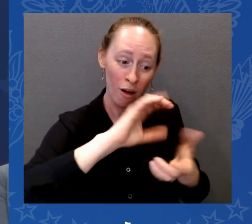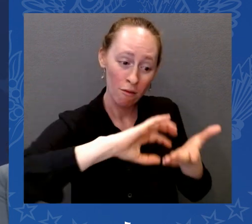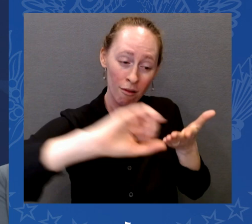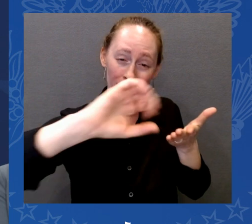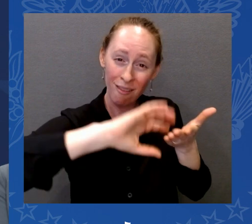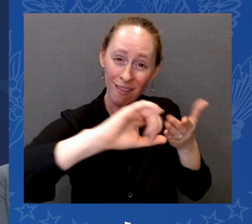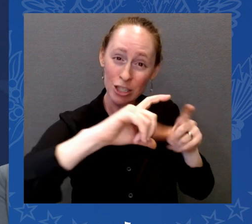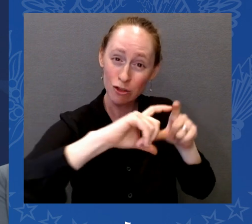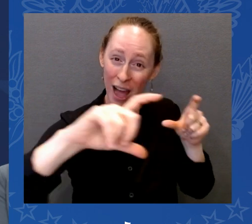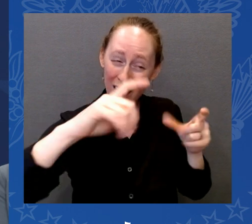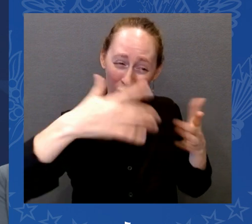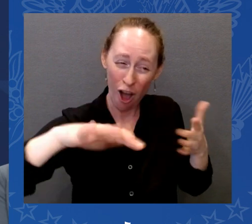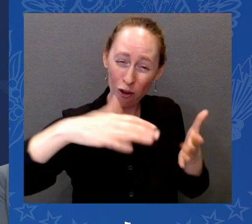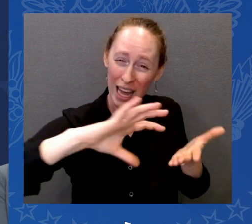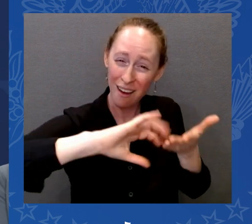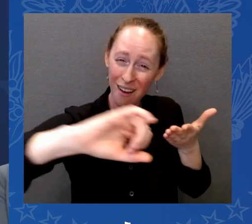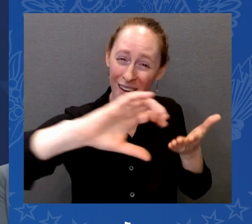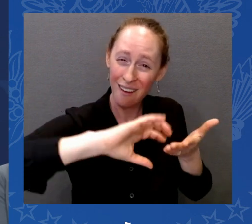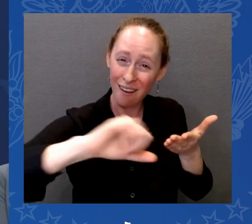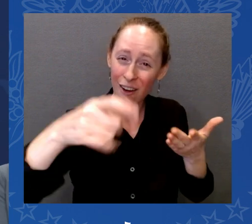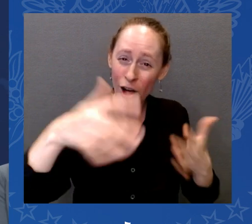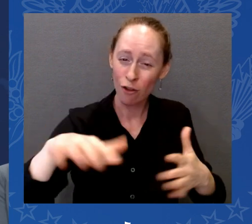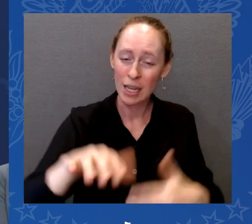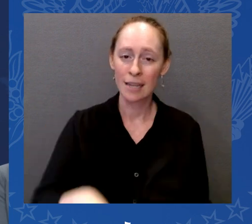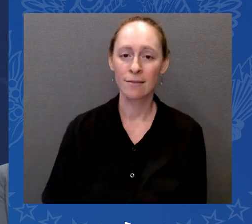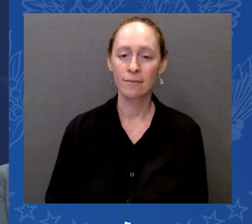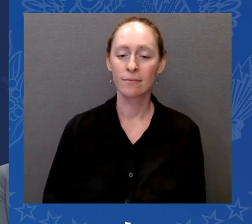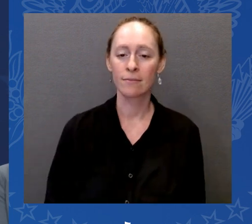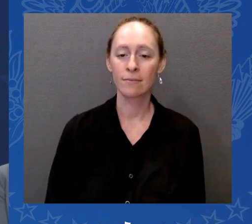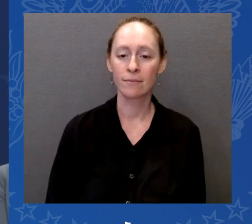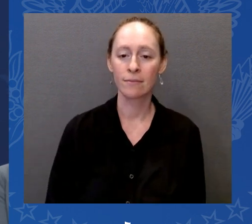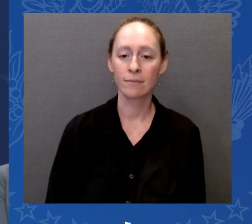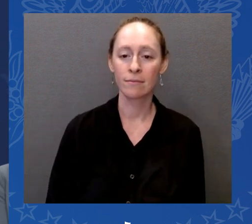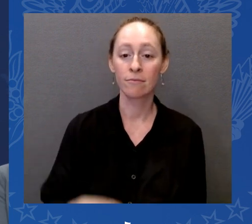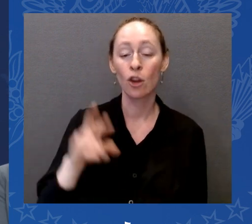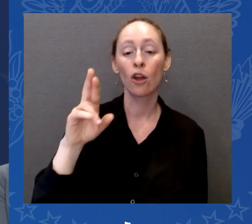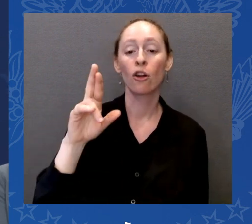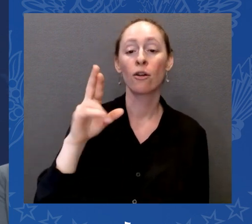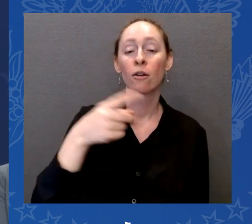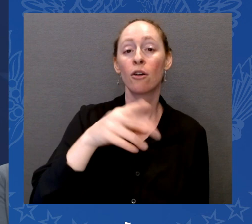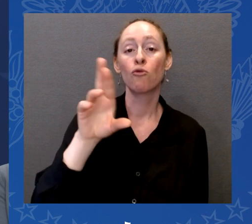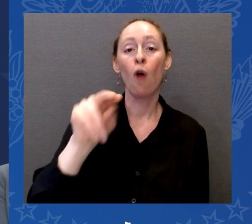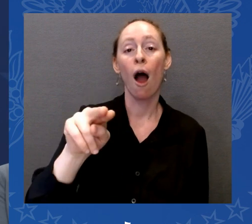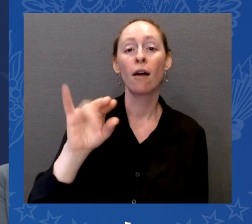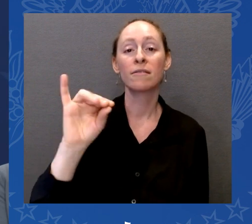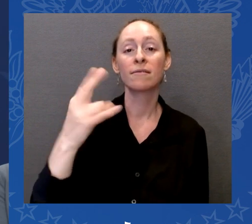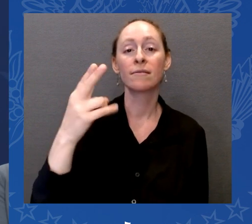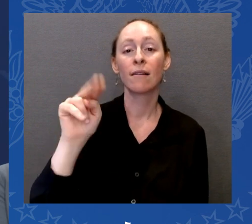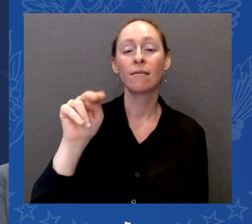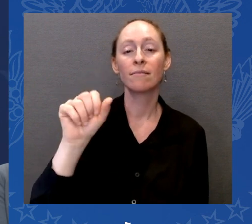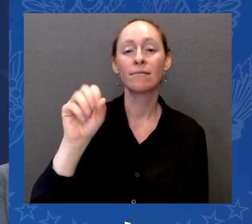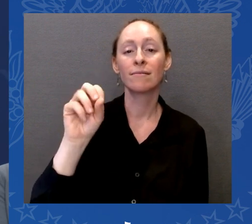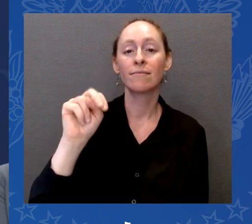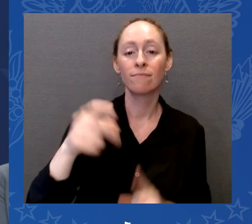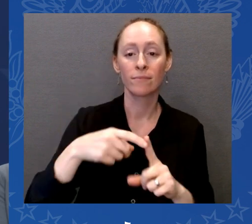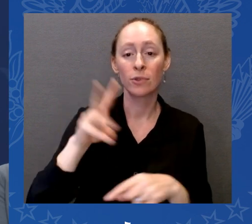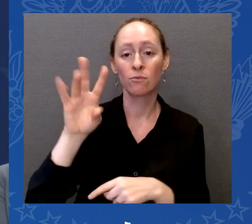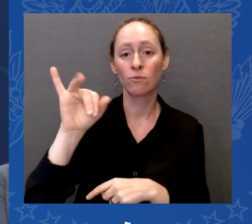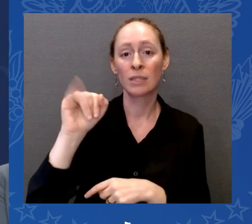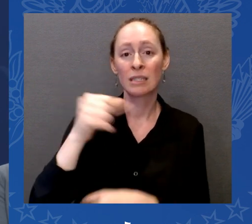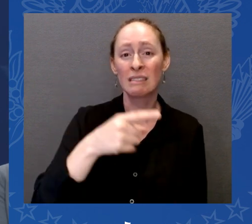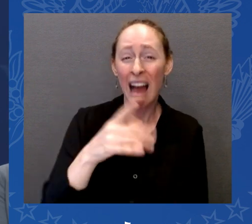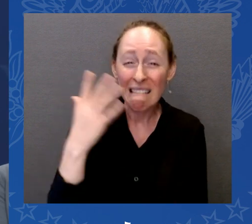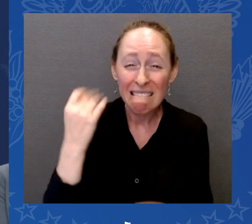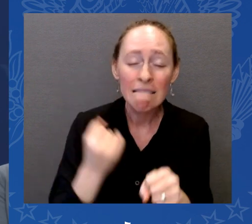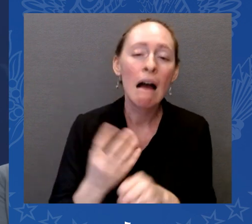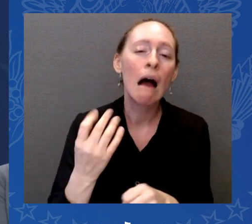Johnson, the senator from Wisconsin, he thinks that's taken too long. He wants it done every year.